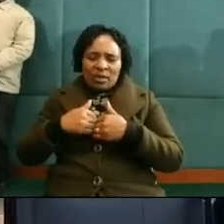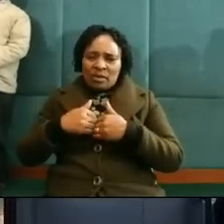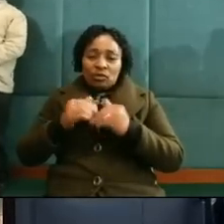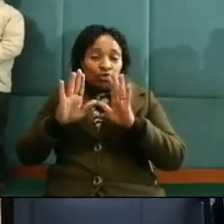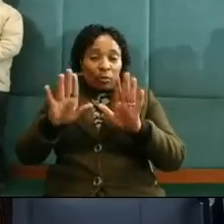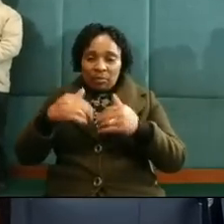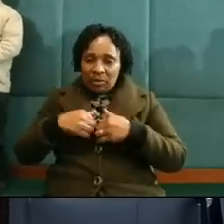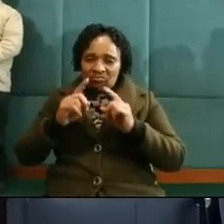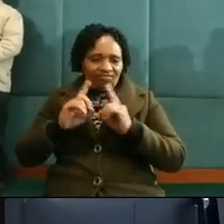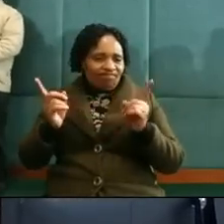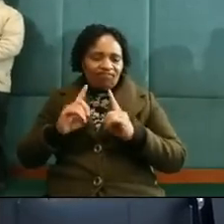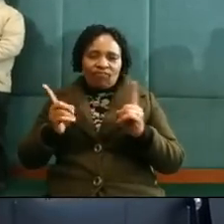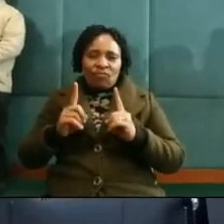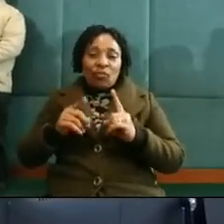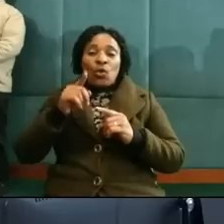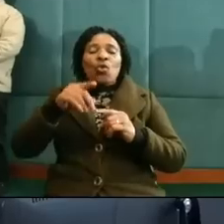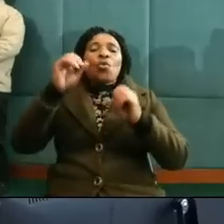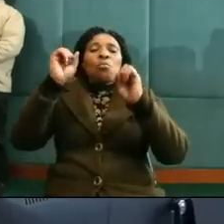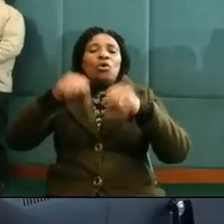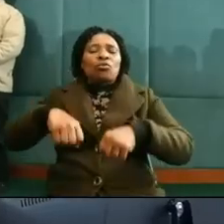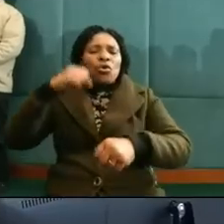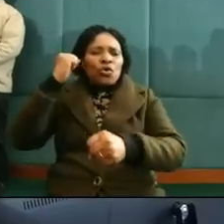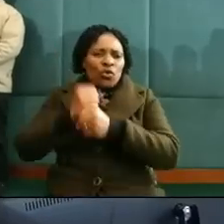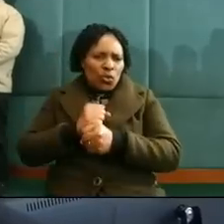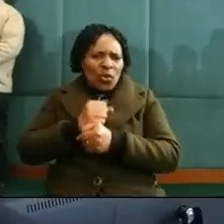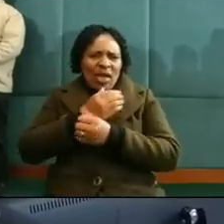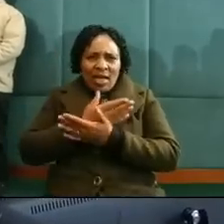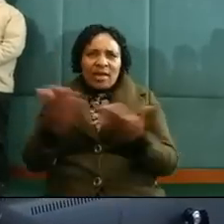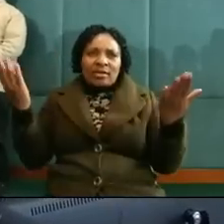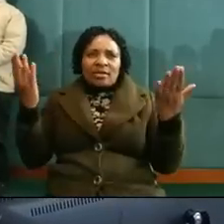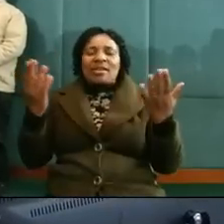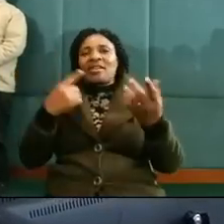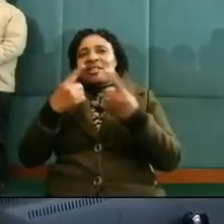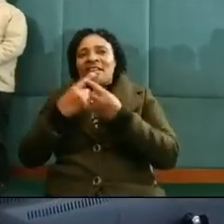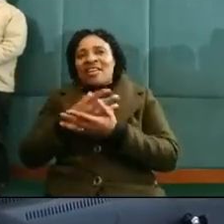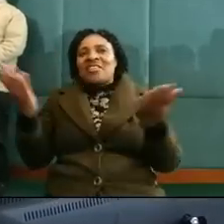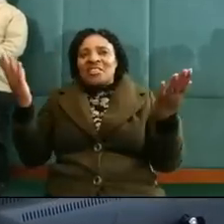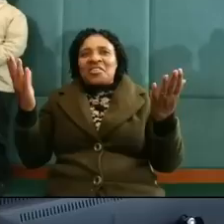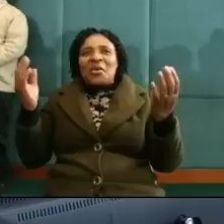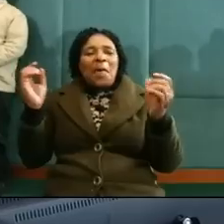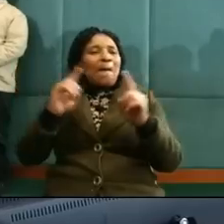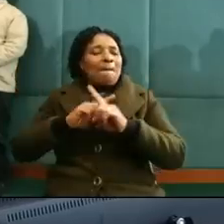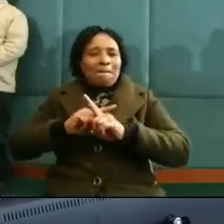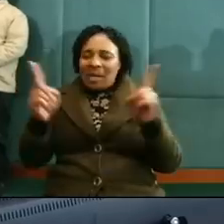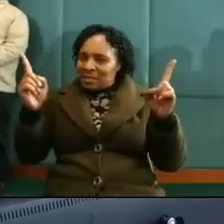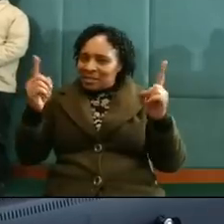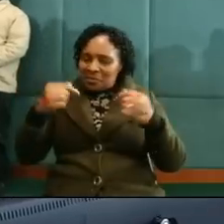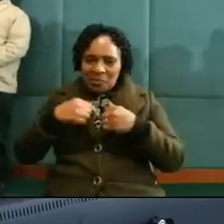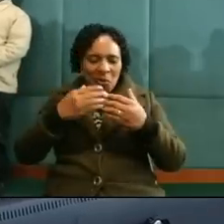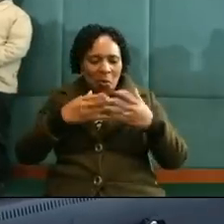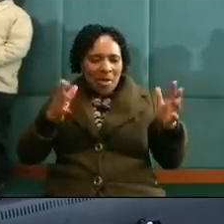stop me. So you can do and say anything and say, I am not going to hold you up in my